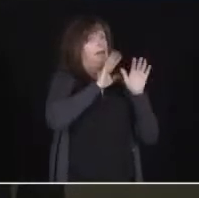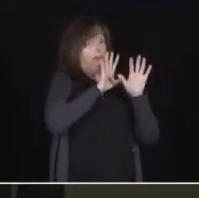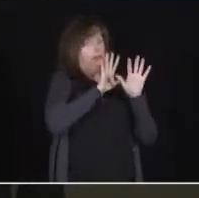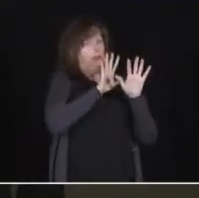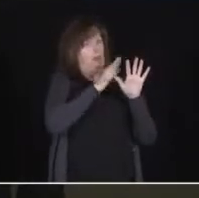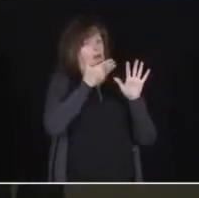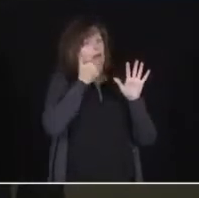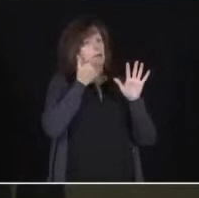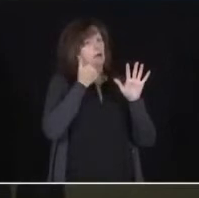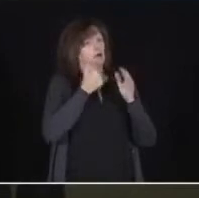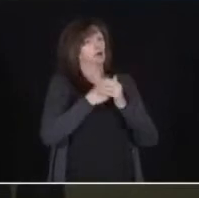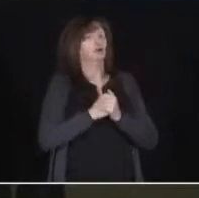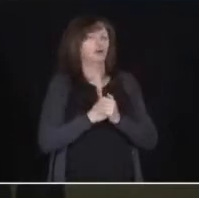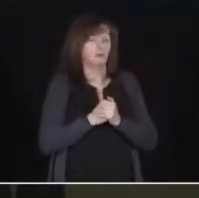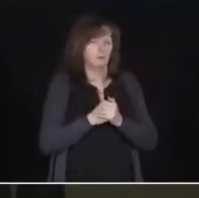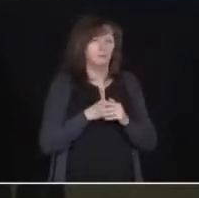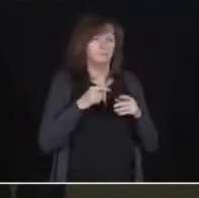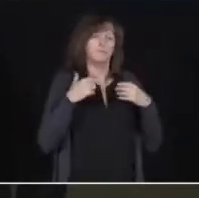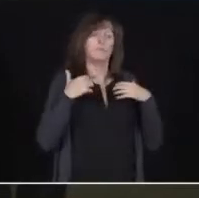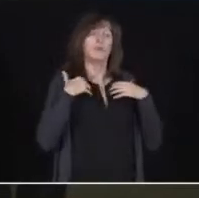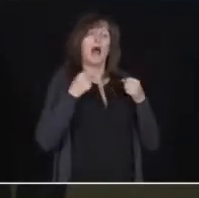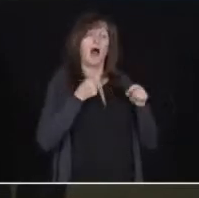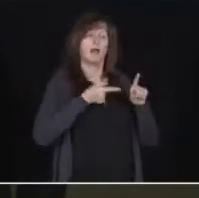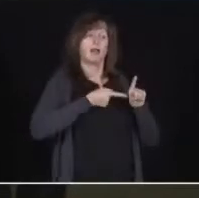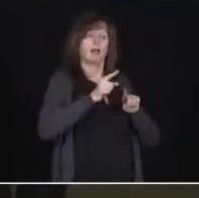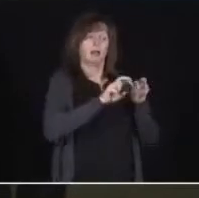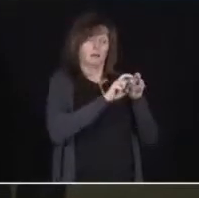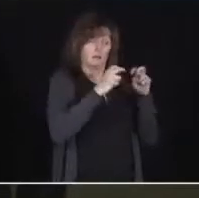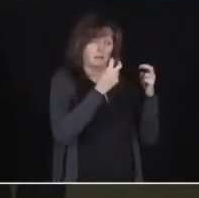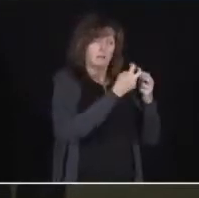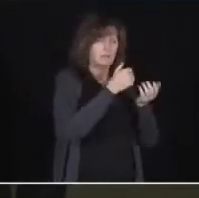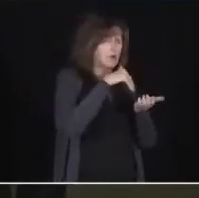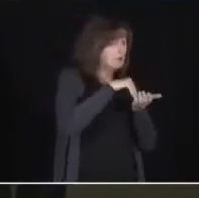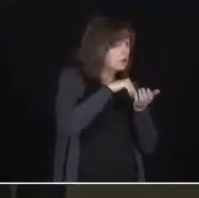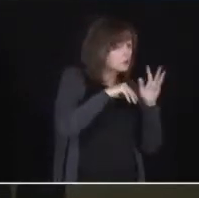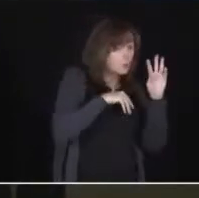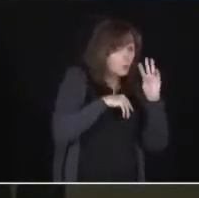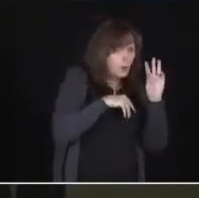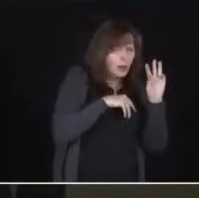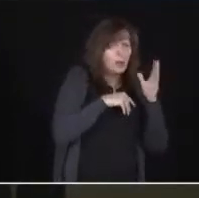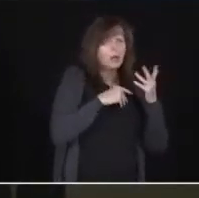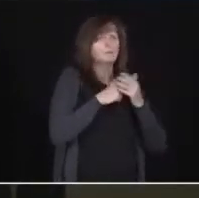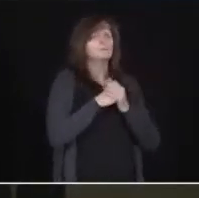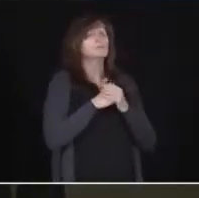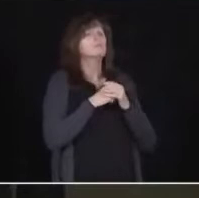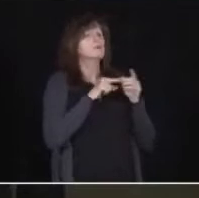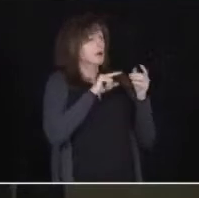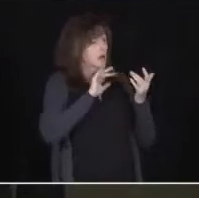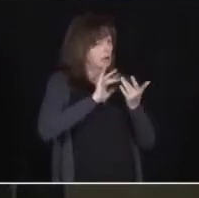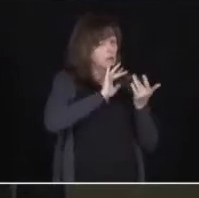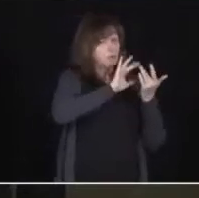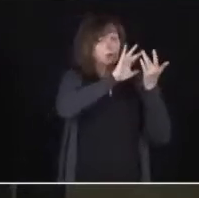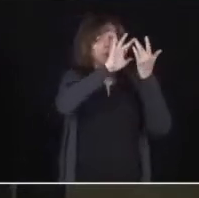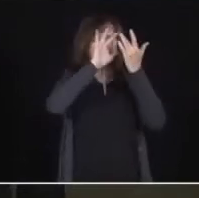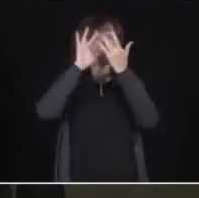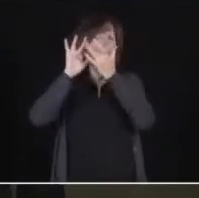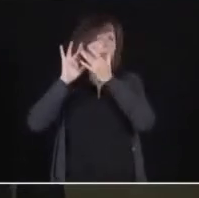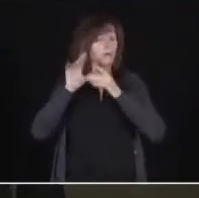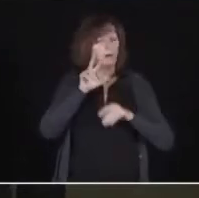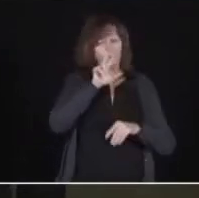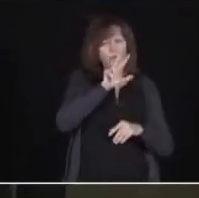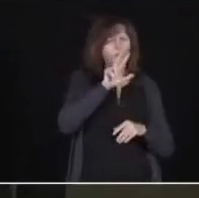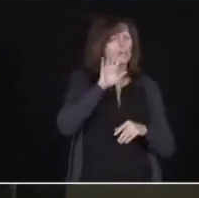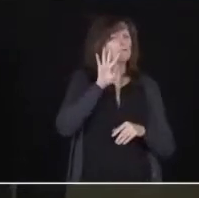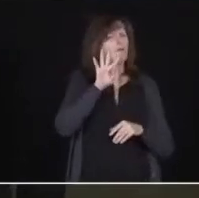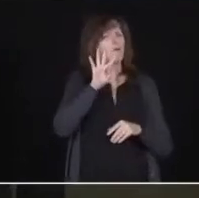Dr. Williams is in constant contact, and his team, with all chief medical officers, all 34 of them across the province. And at the time,